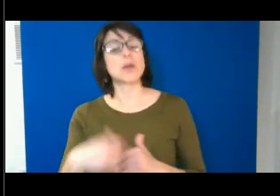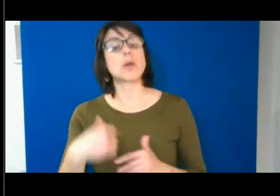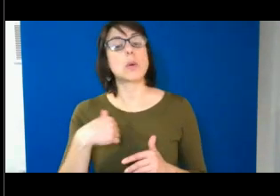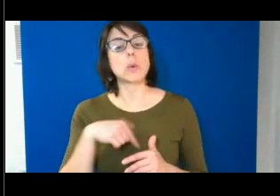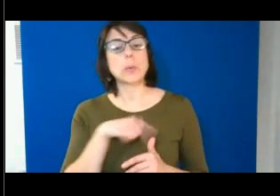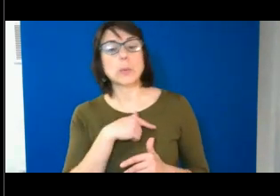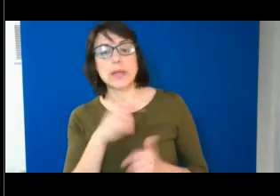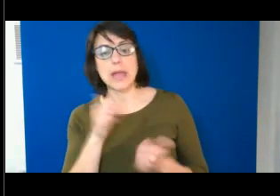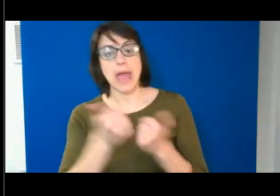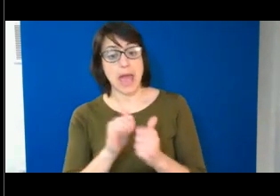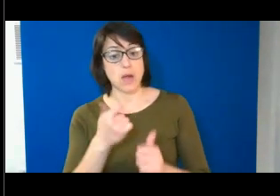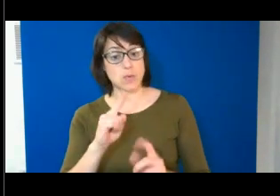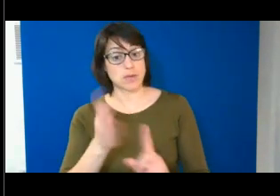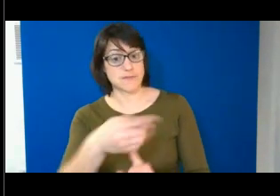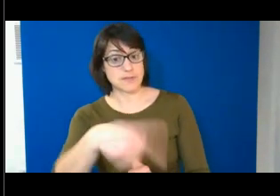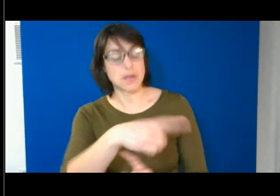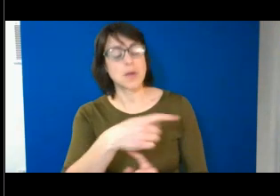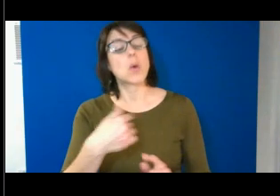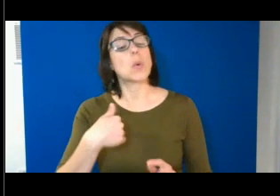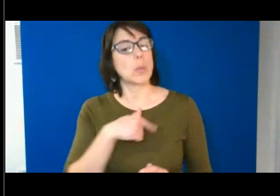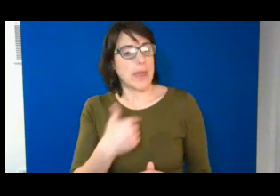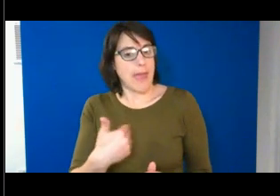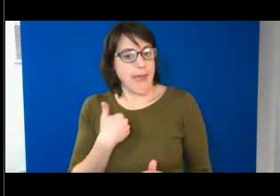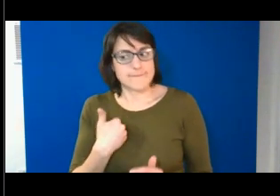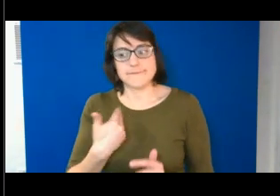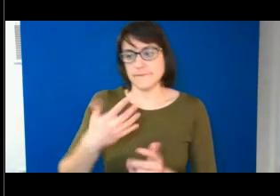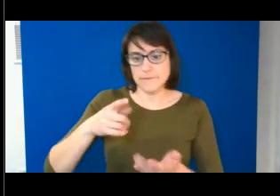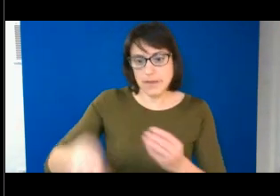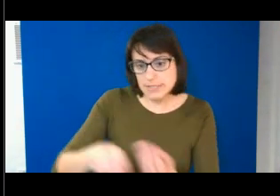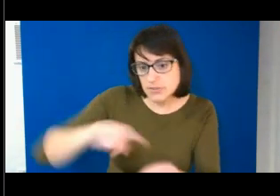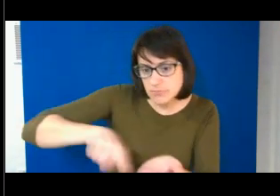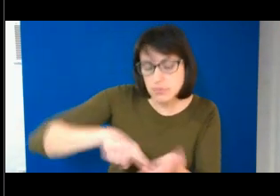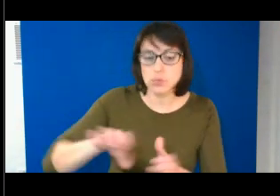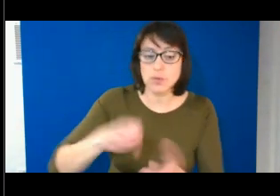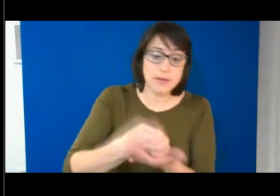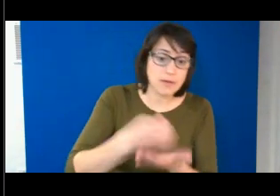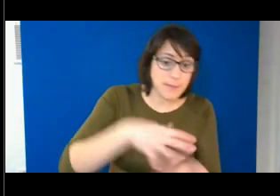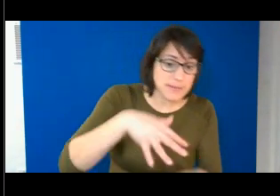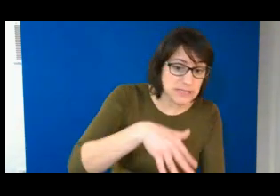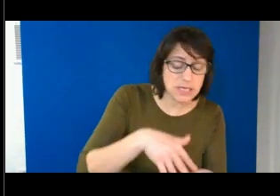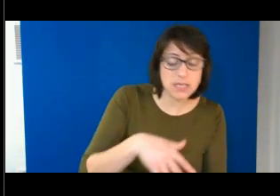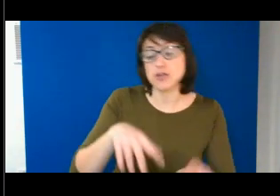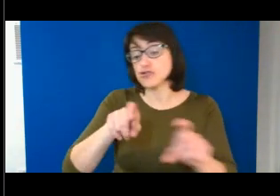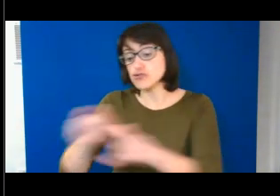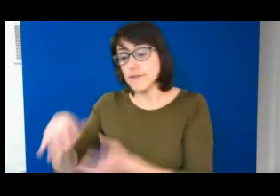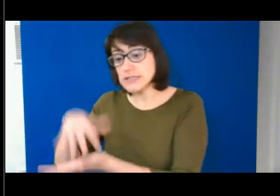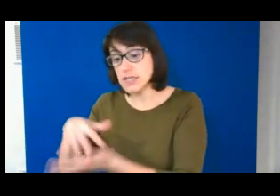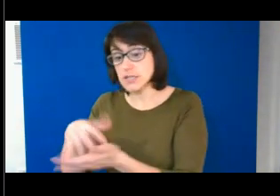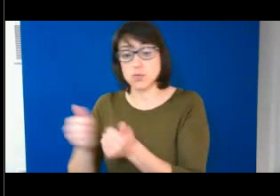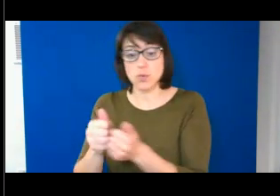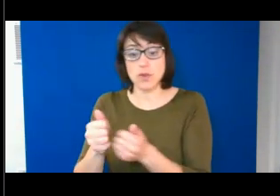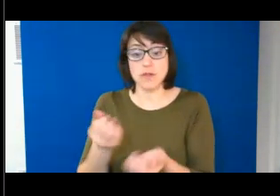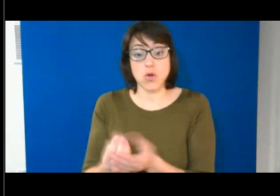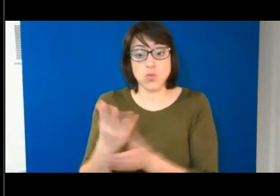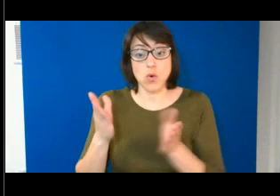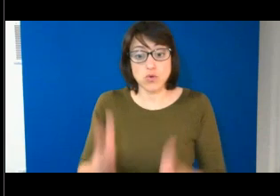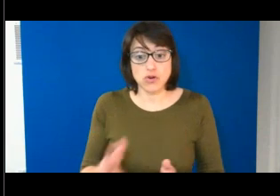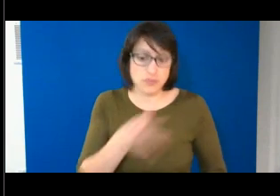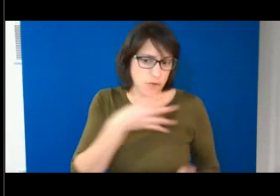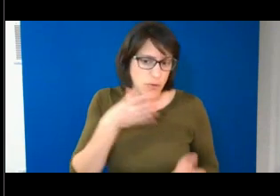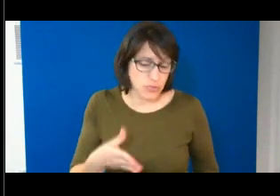research of doing the economic study, doing the survey studies with growers, and then also doing the